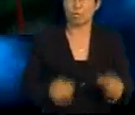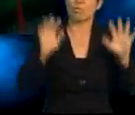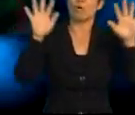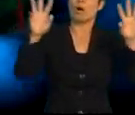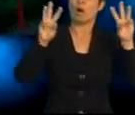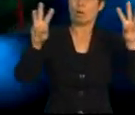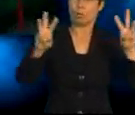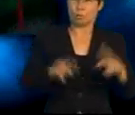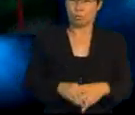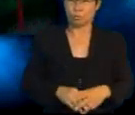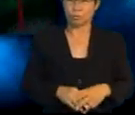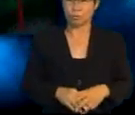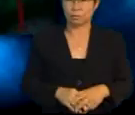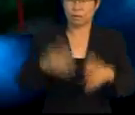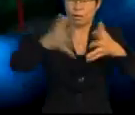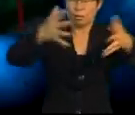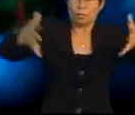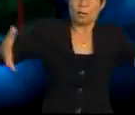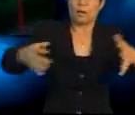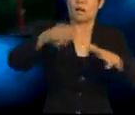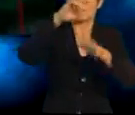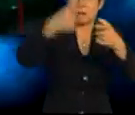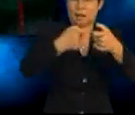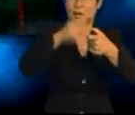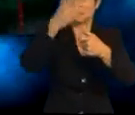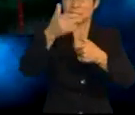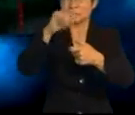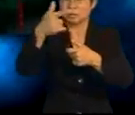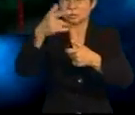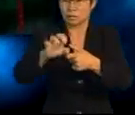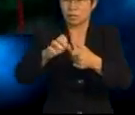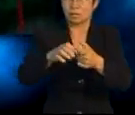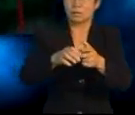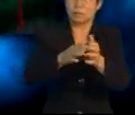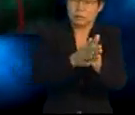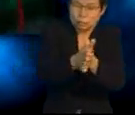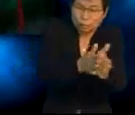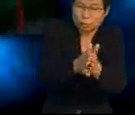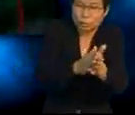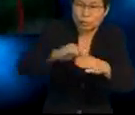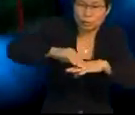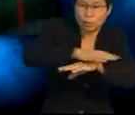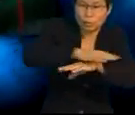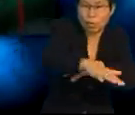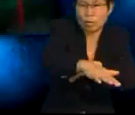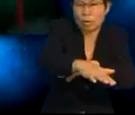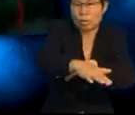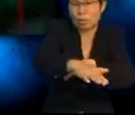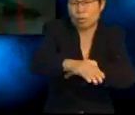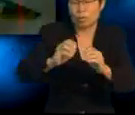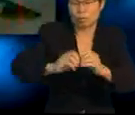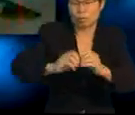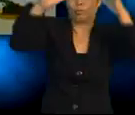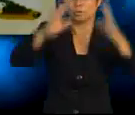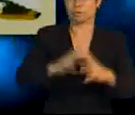Wow! Too many electrical charges produced by friction may also cause fires and